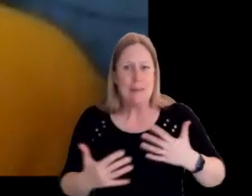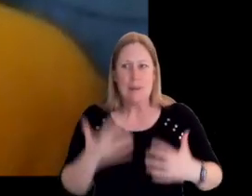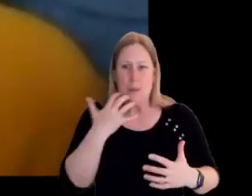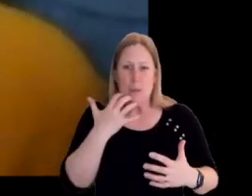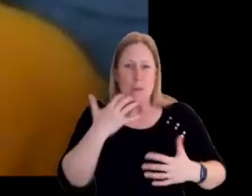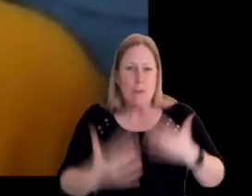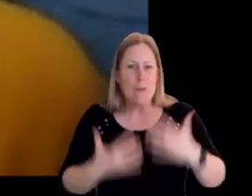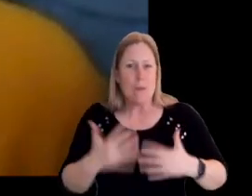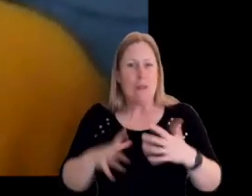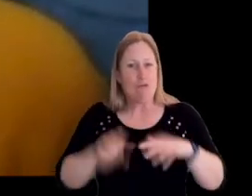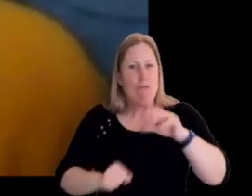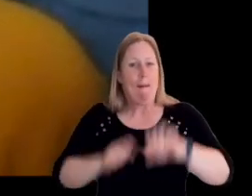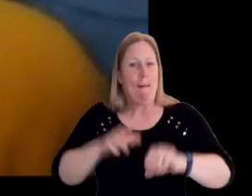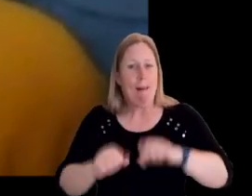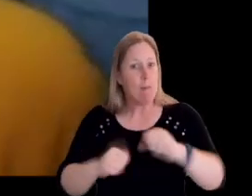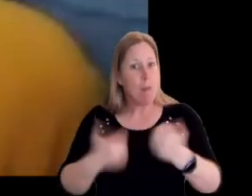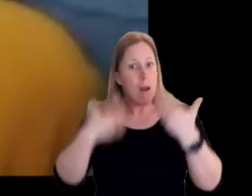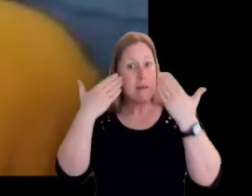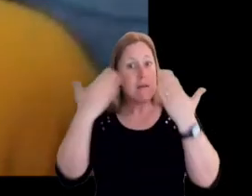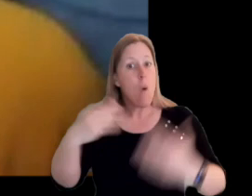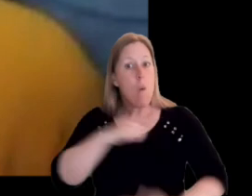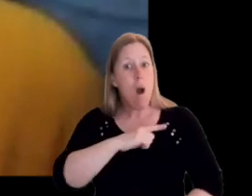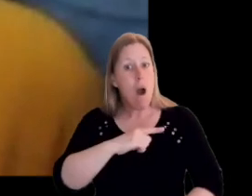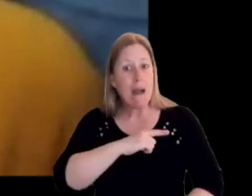why, and